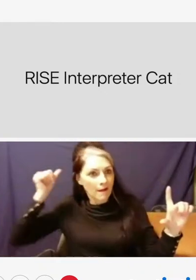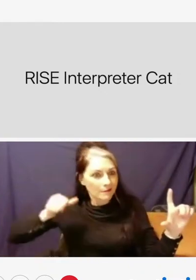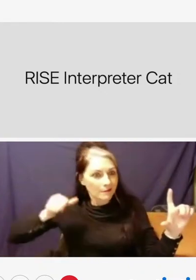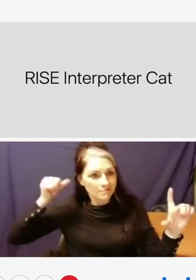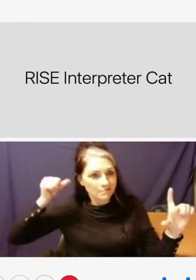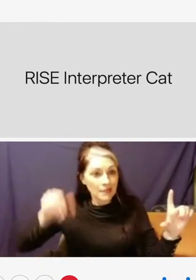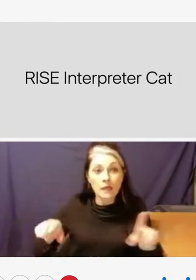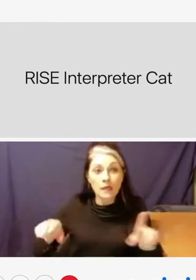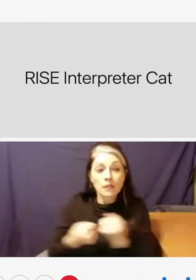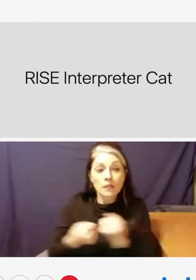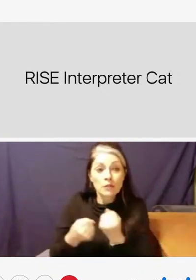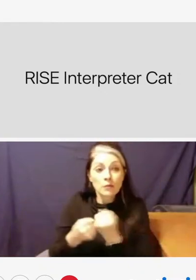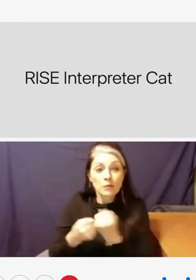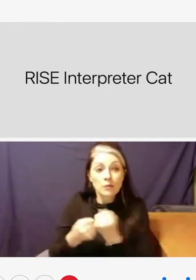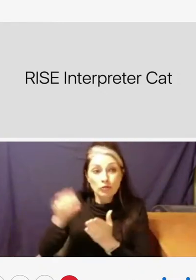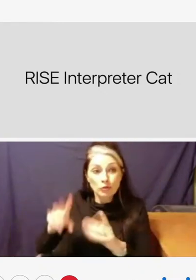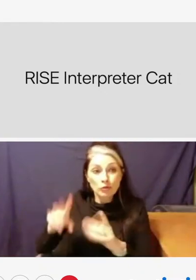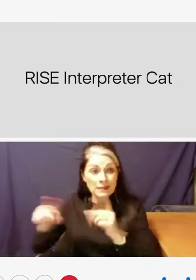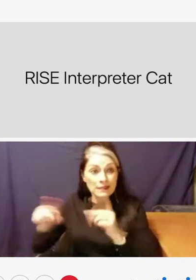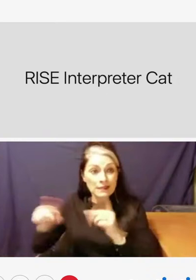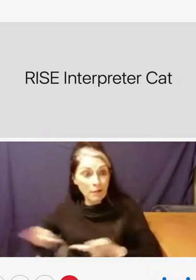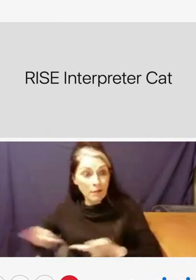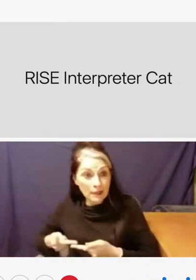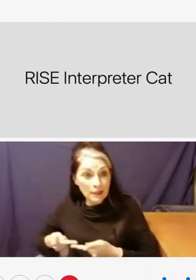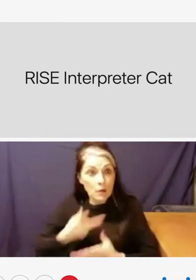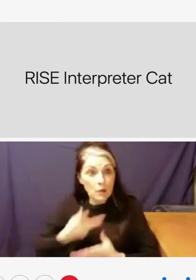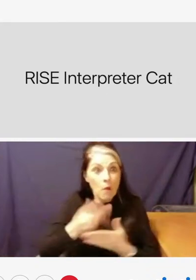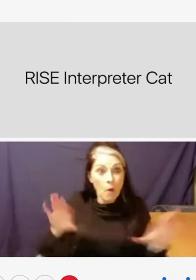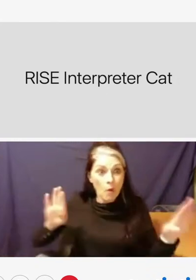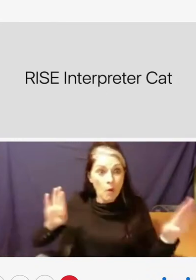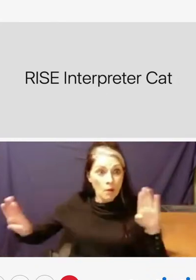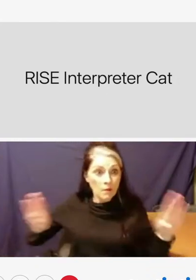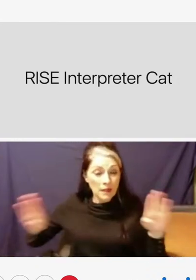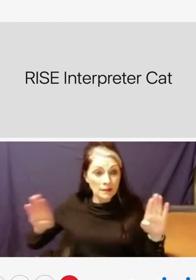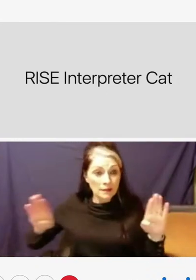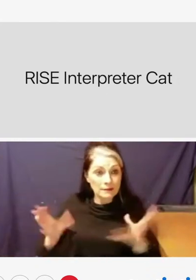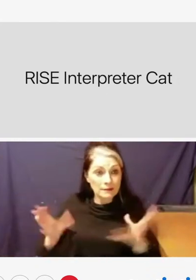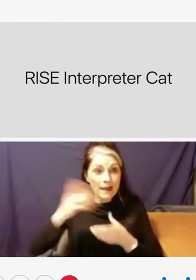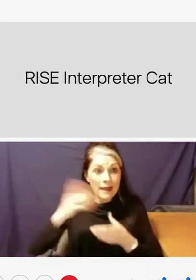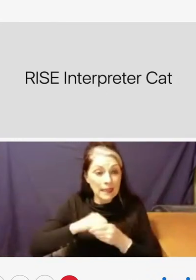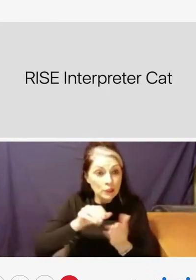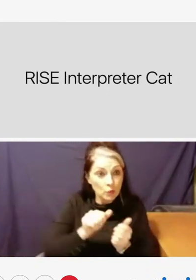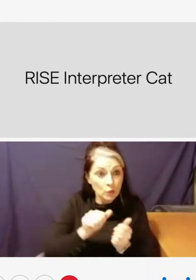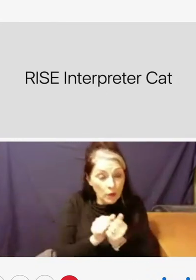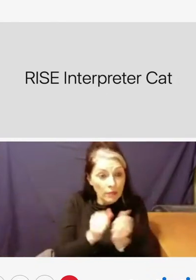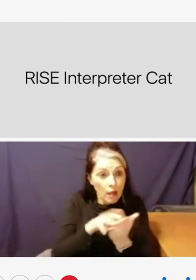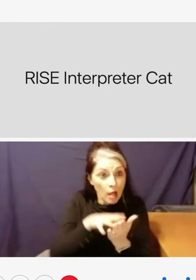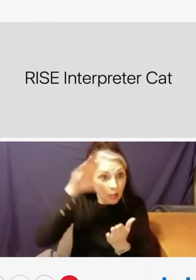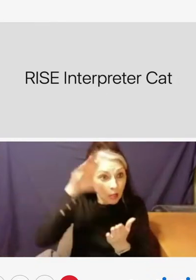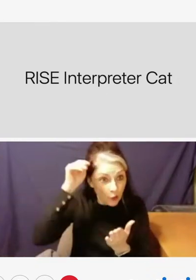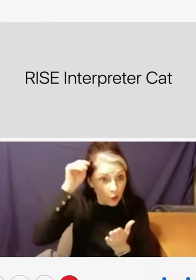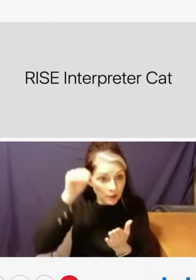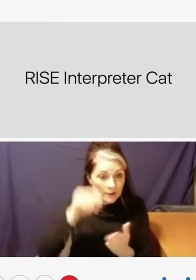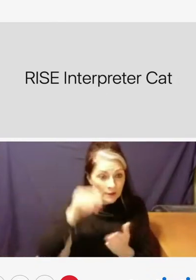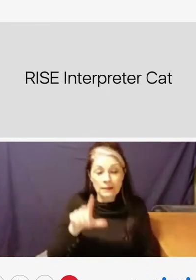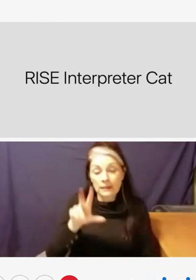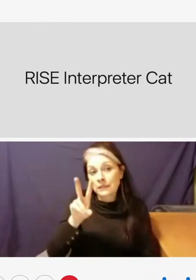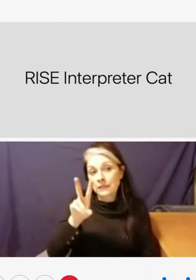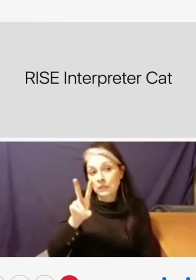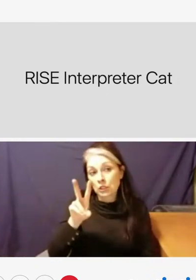them in this in this uh learning this is the the like I said the this is the 22nd century